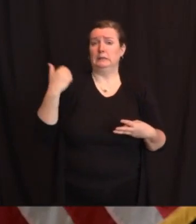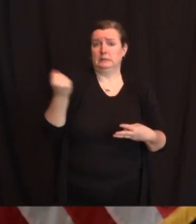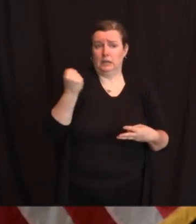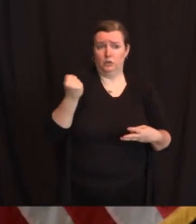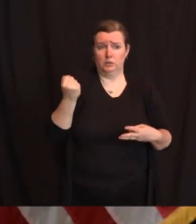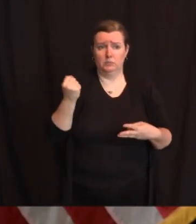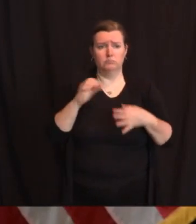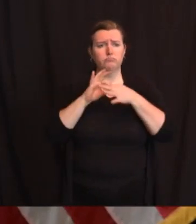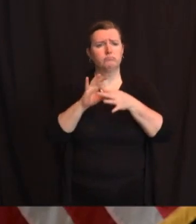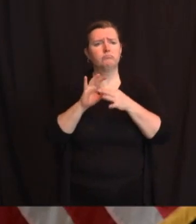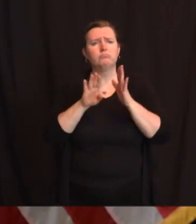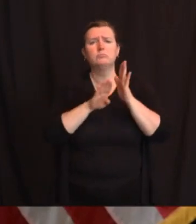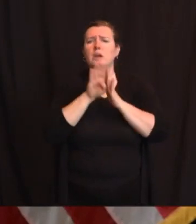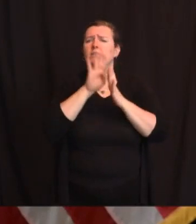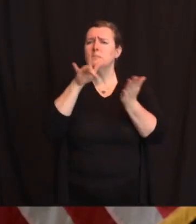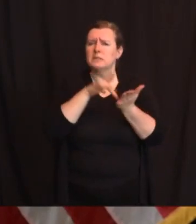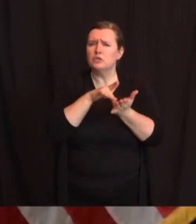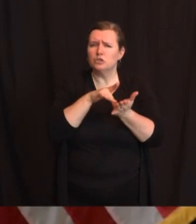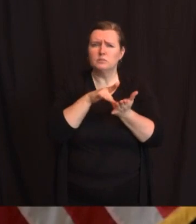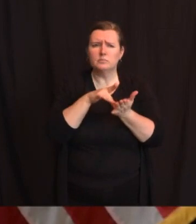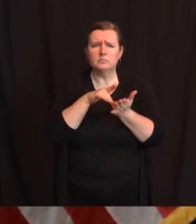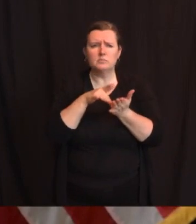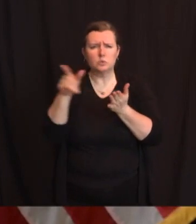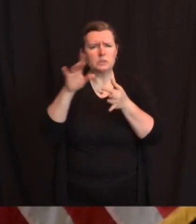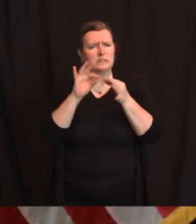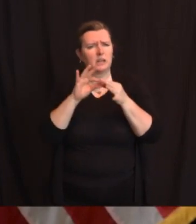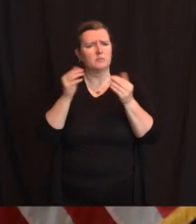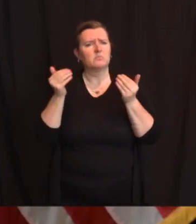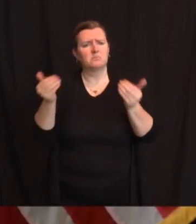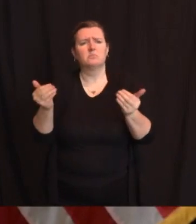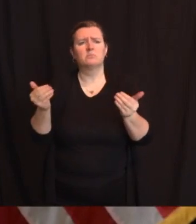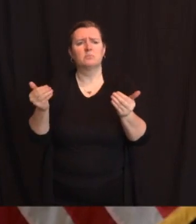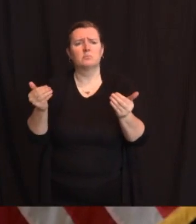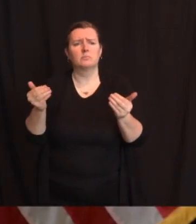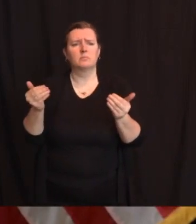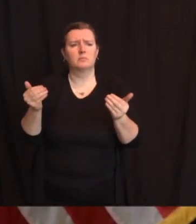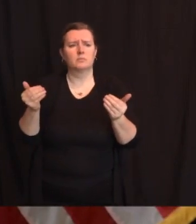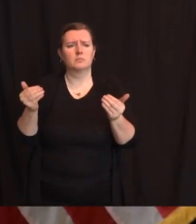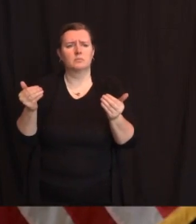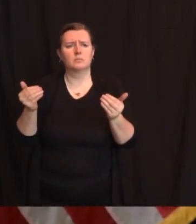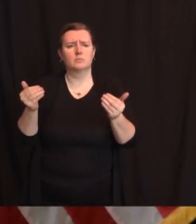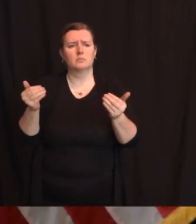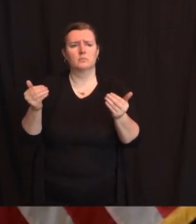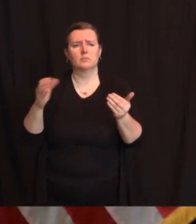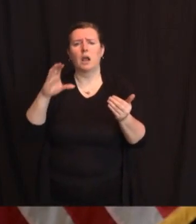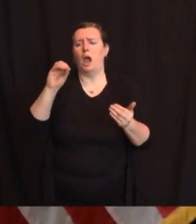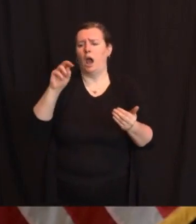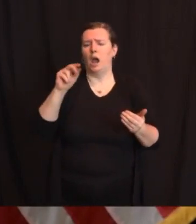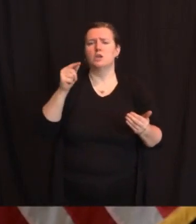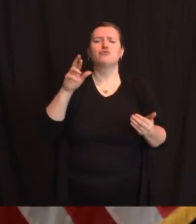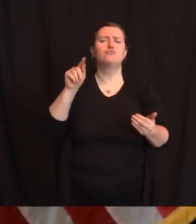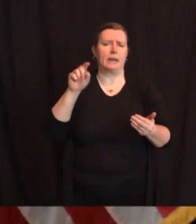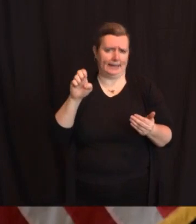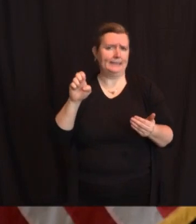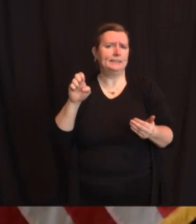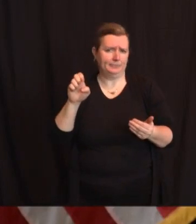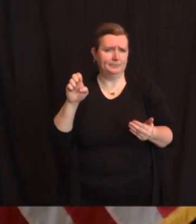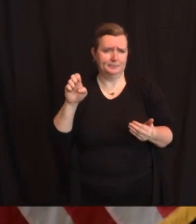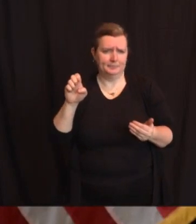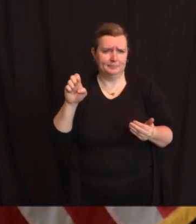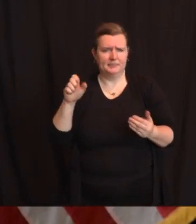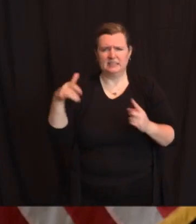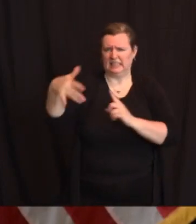developmental centers, she said that we're moving on to congregate settings. Could she explain what was meant